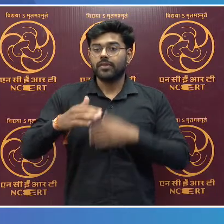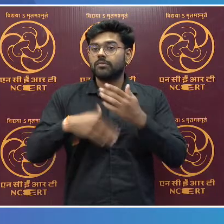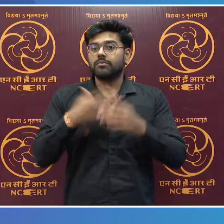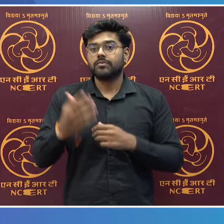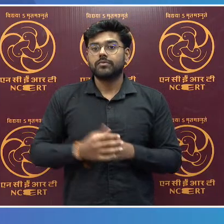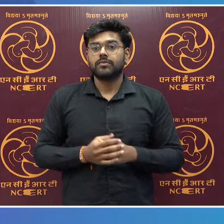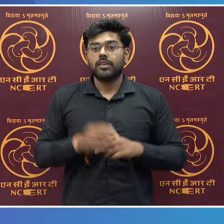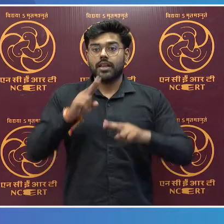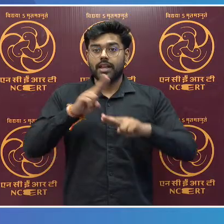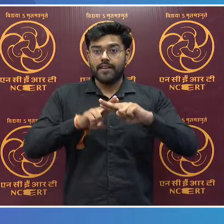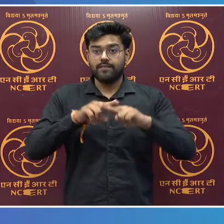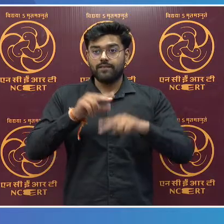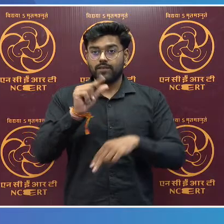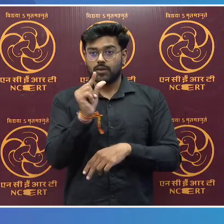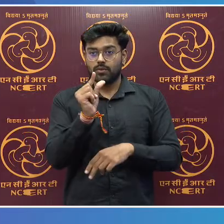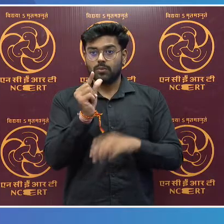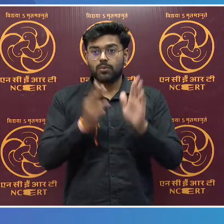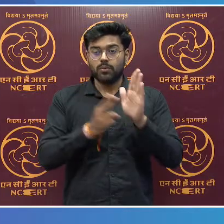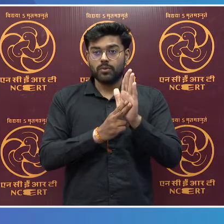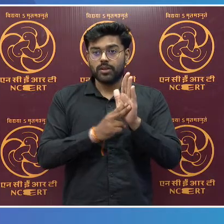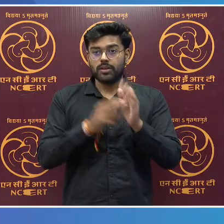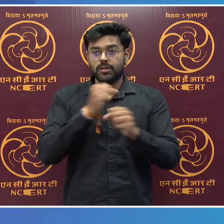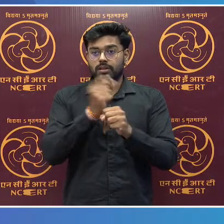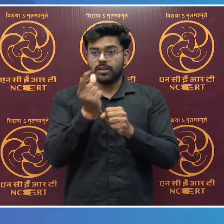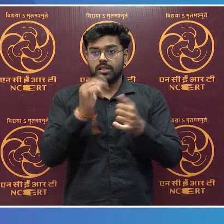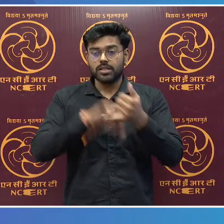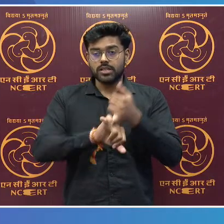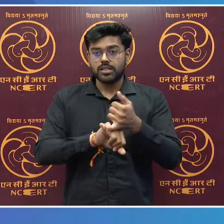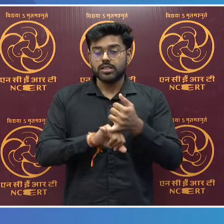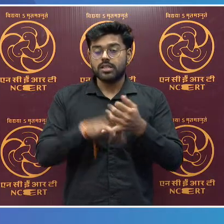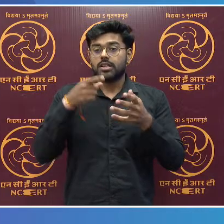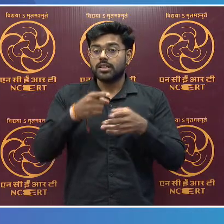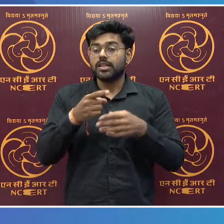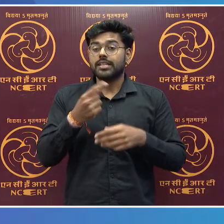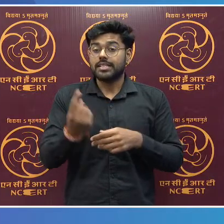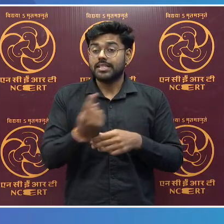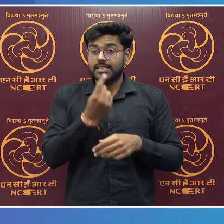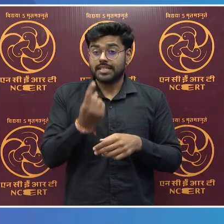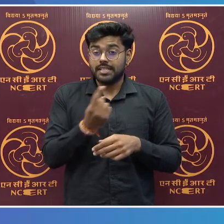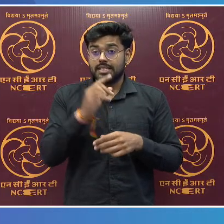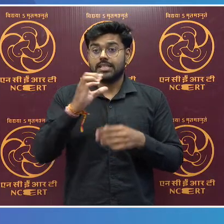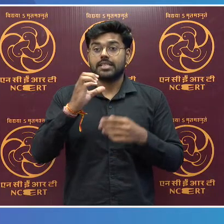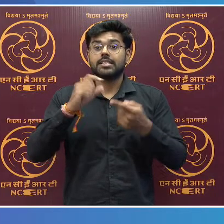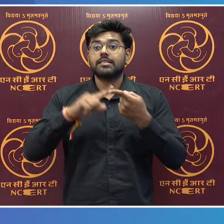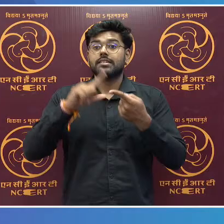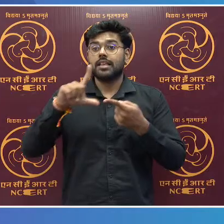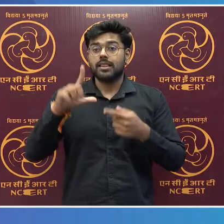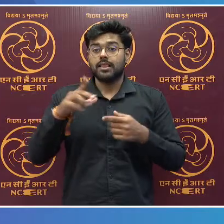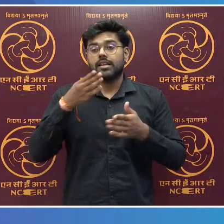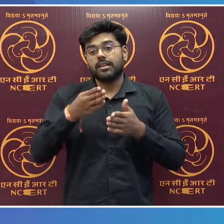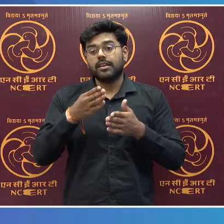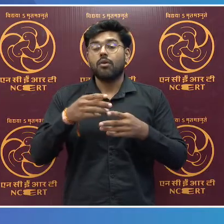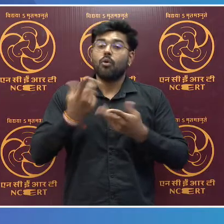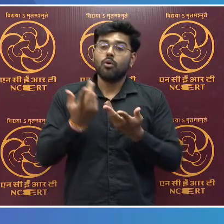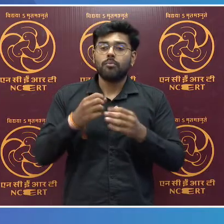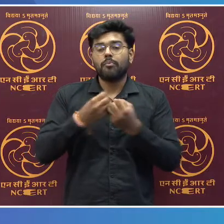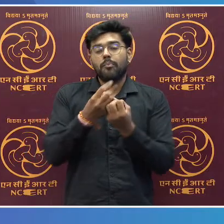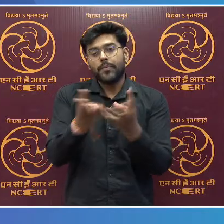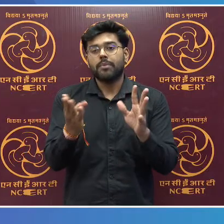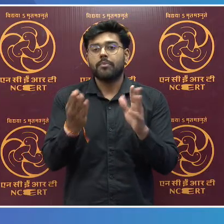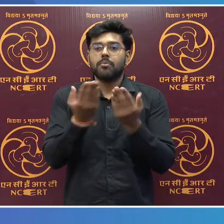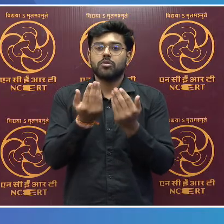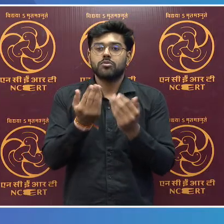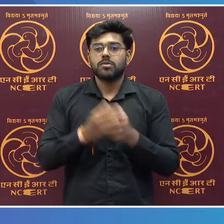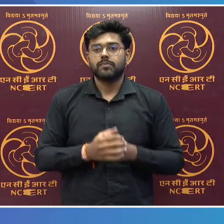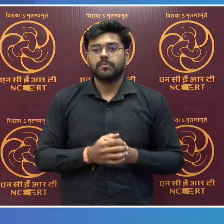have fungus. Now, fungus, they are single celled also and they are multicellular